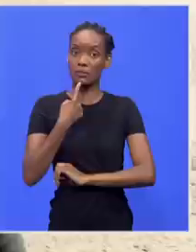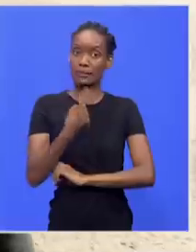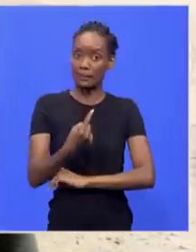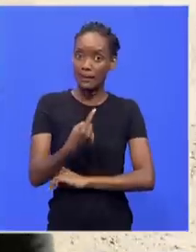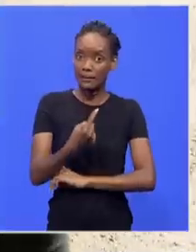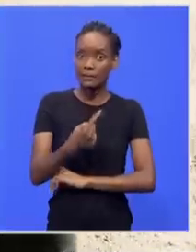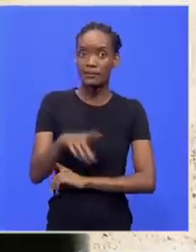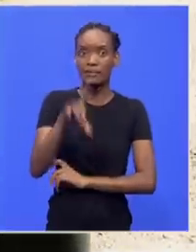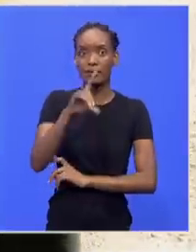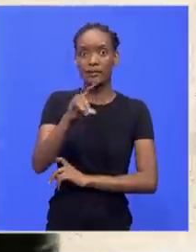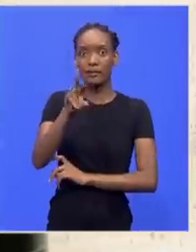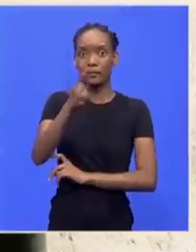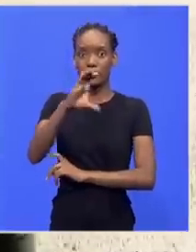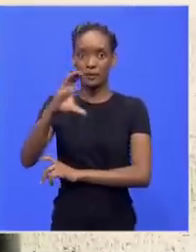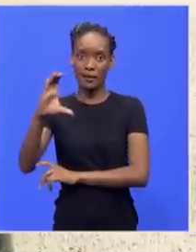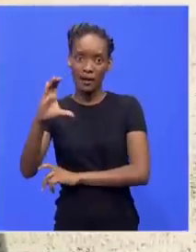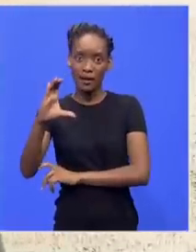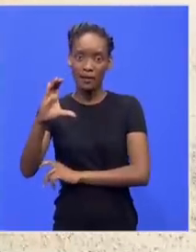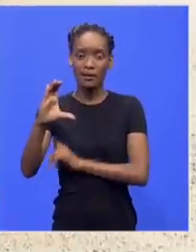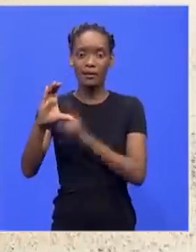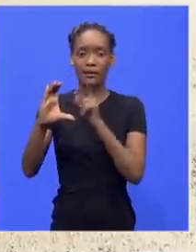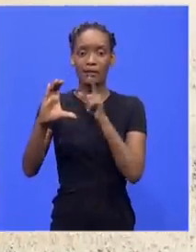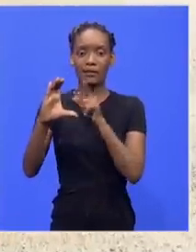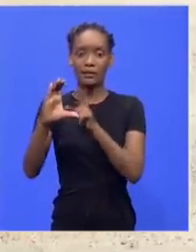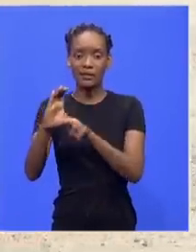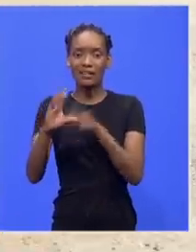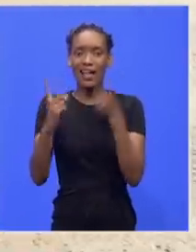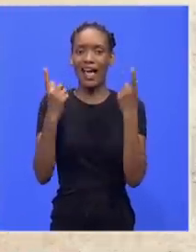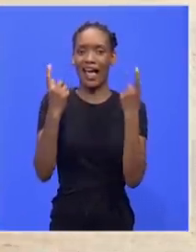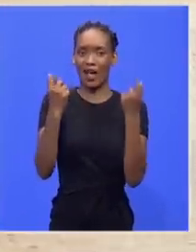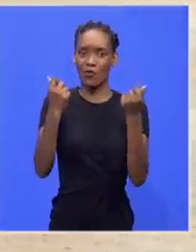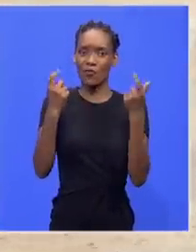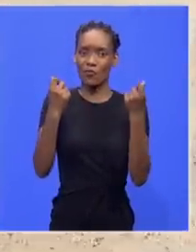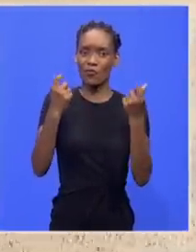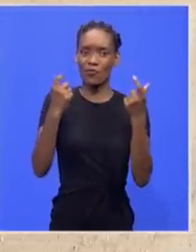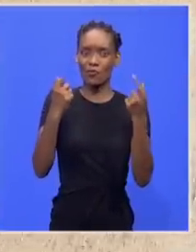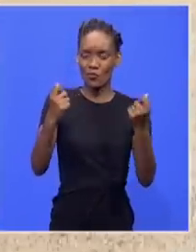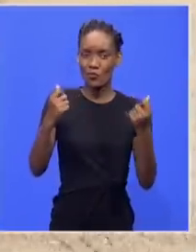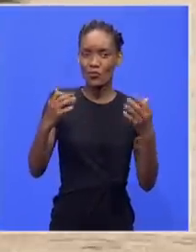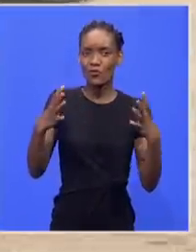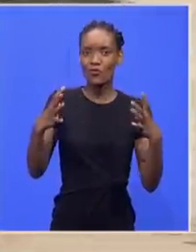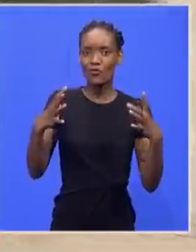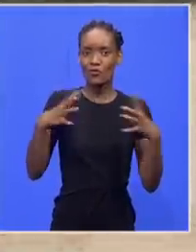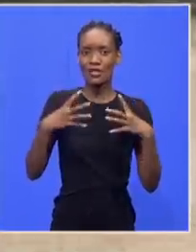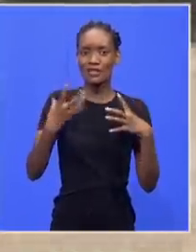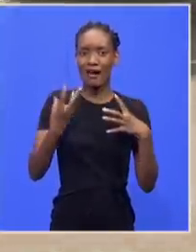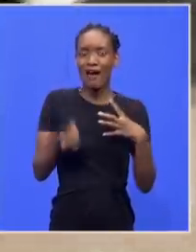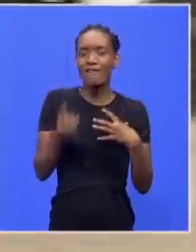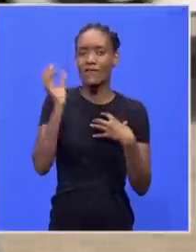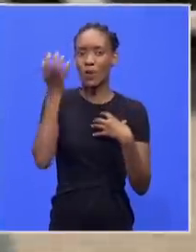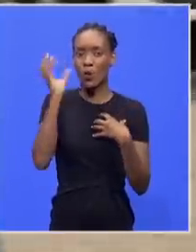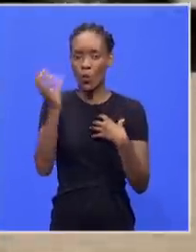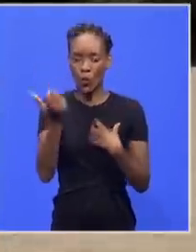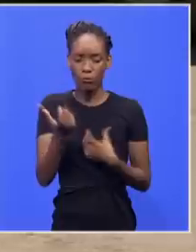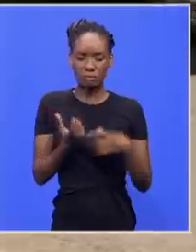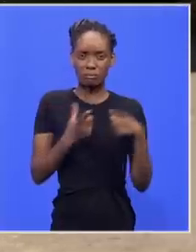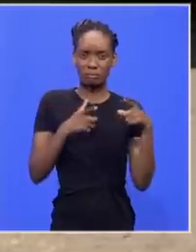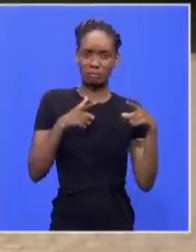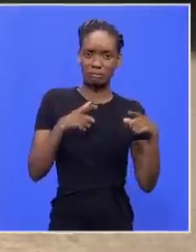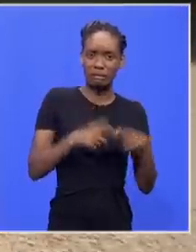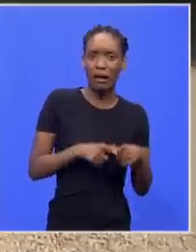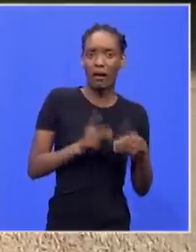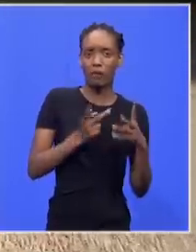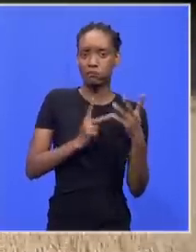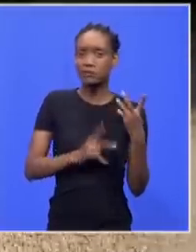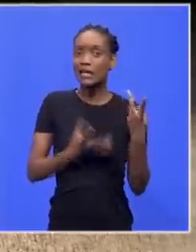the DRC is a mineral-rich country on the African continent. She was also saying that she believes